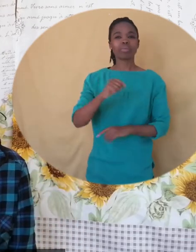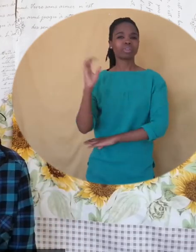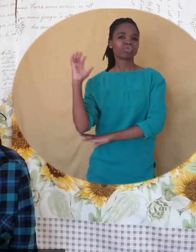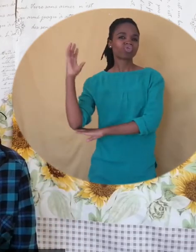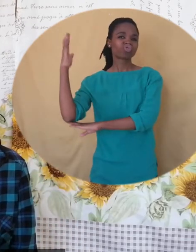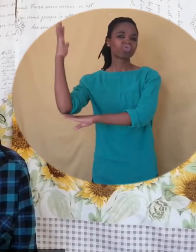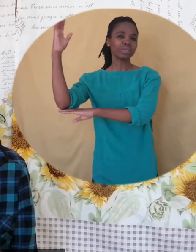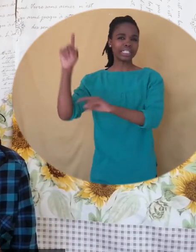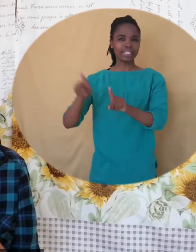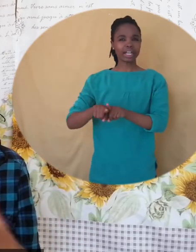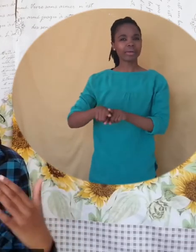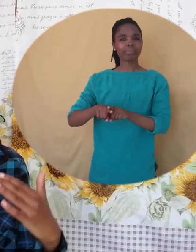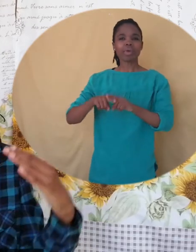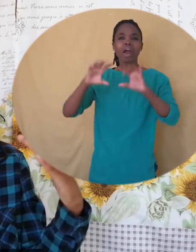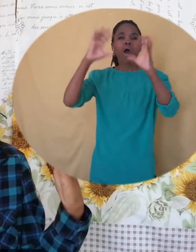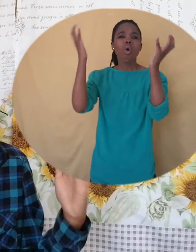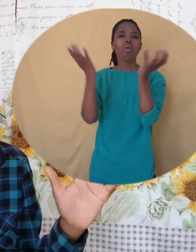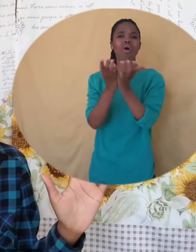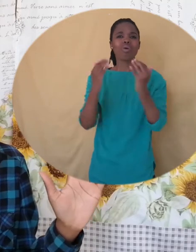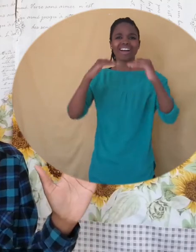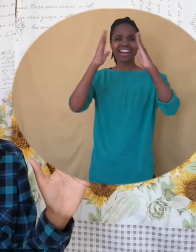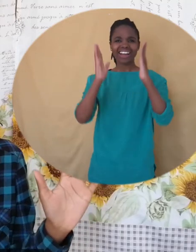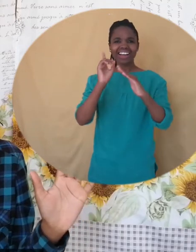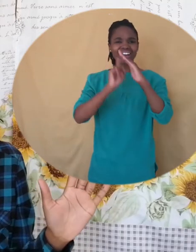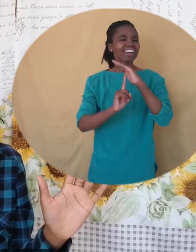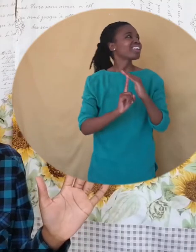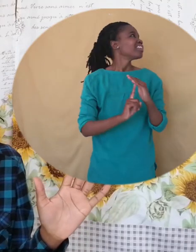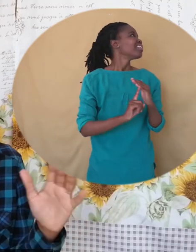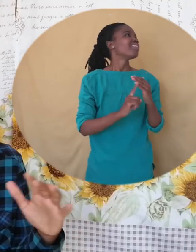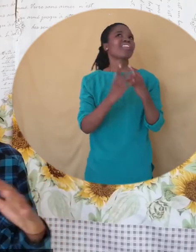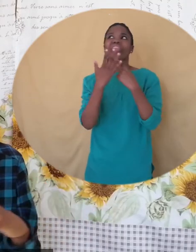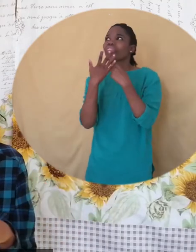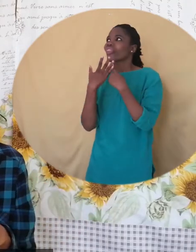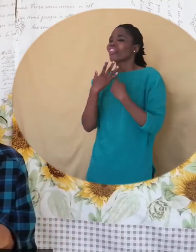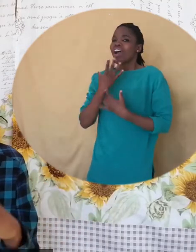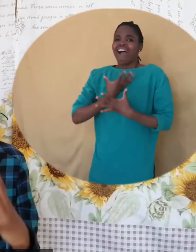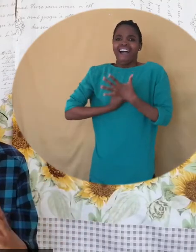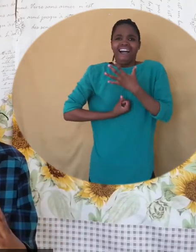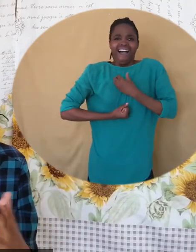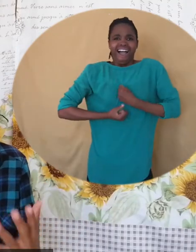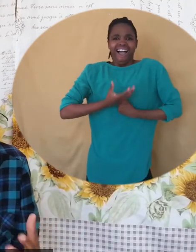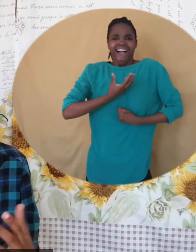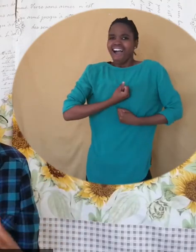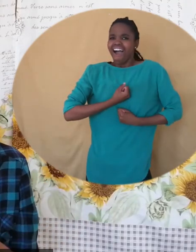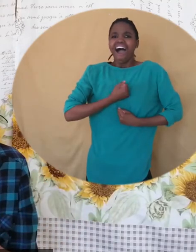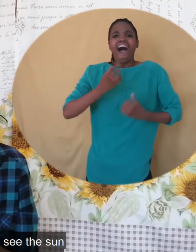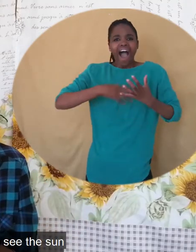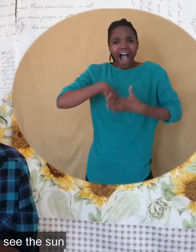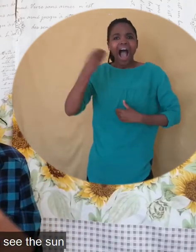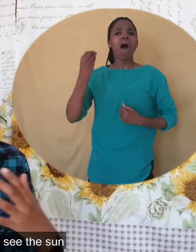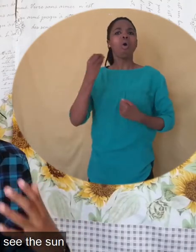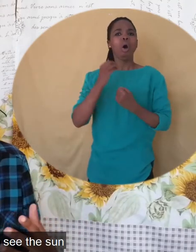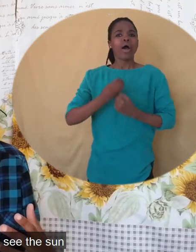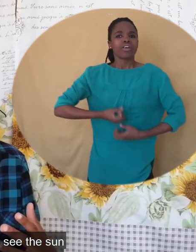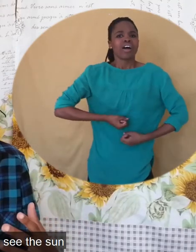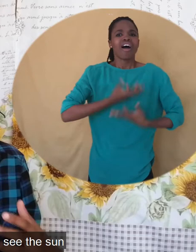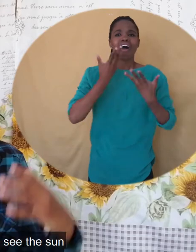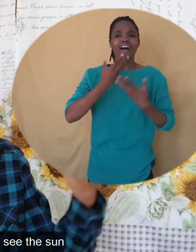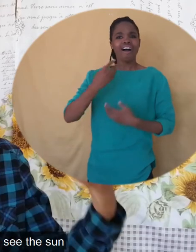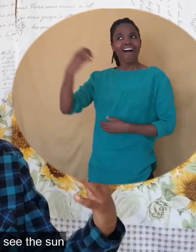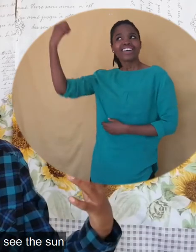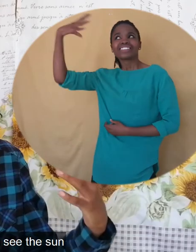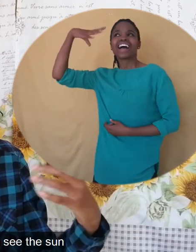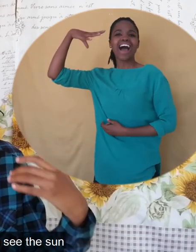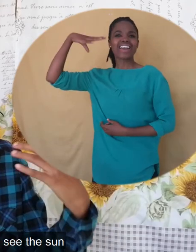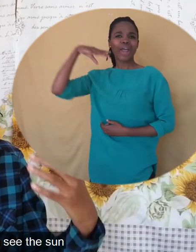nature when I read. I feel like the four walls trap me. So reading is sort of like an escape, like I say. So when I sit outside and I